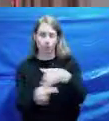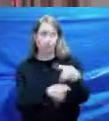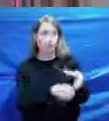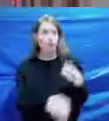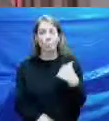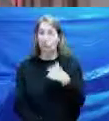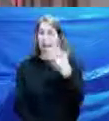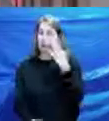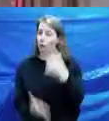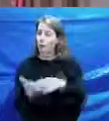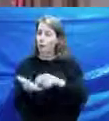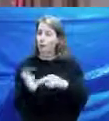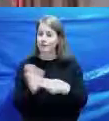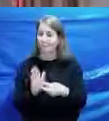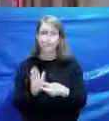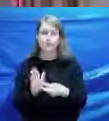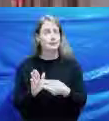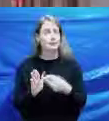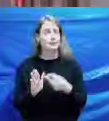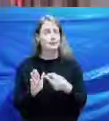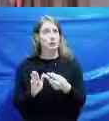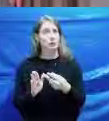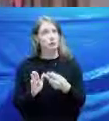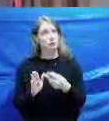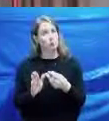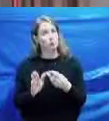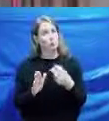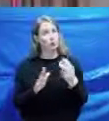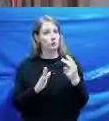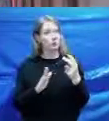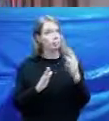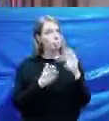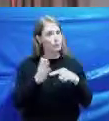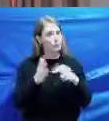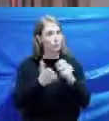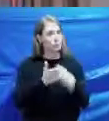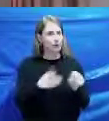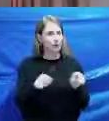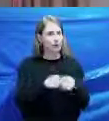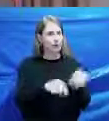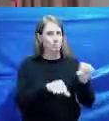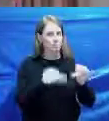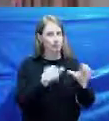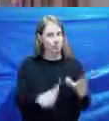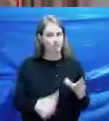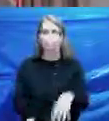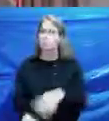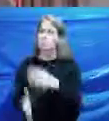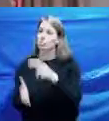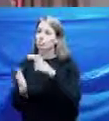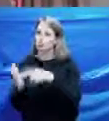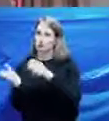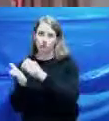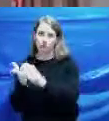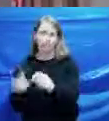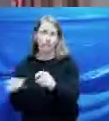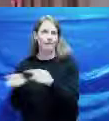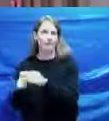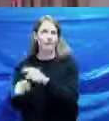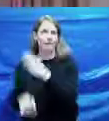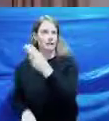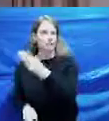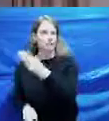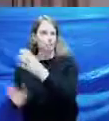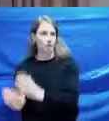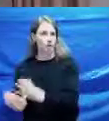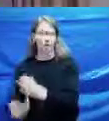have some proficiency in reading in the content area, in writing in the content area, very different from the reading and writing that happens